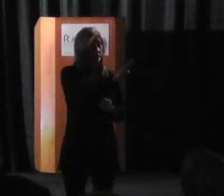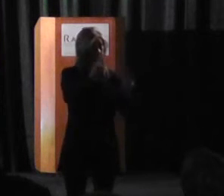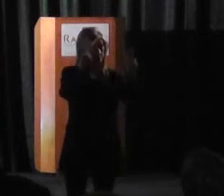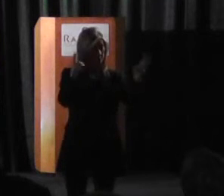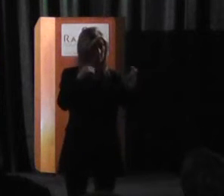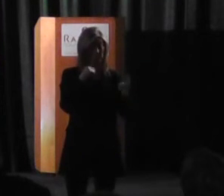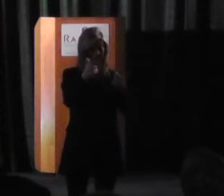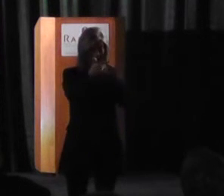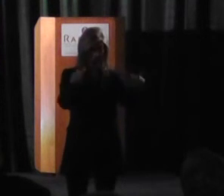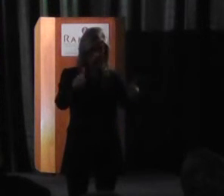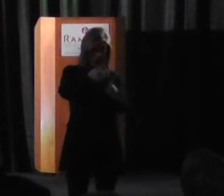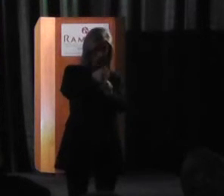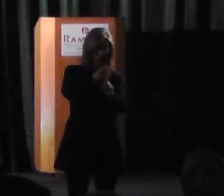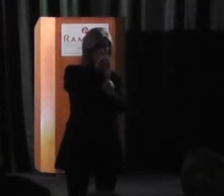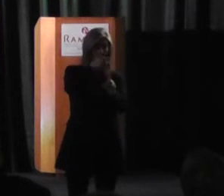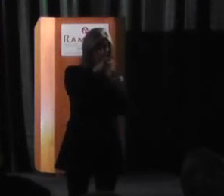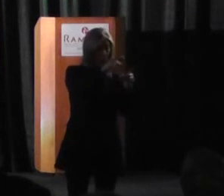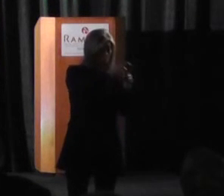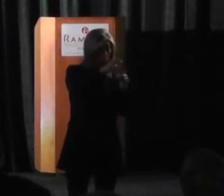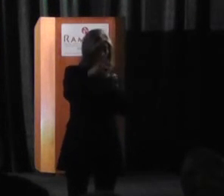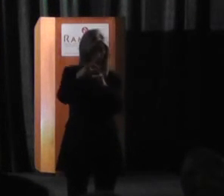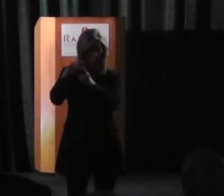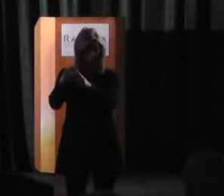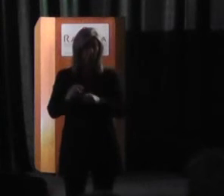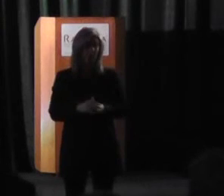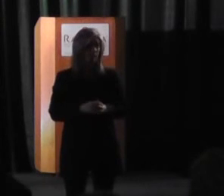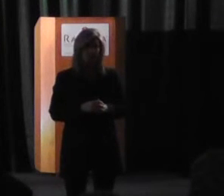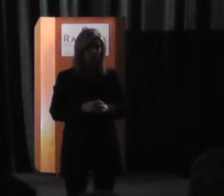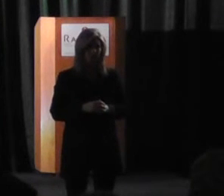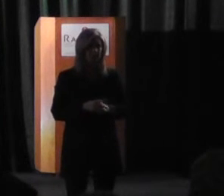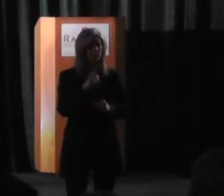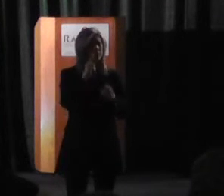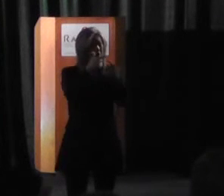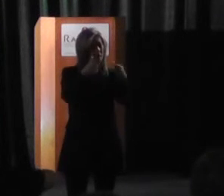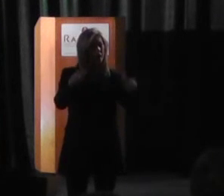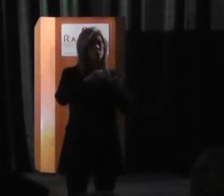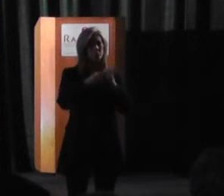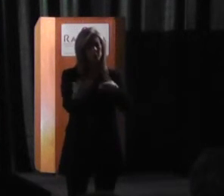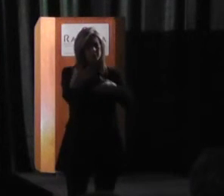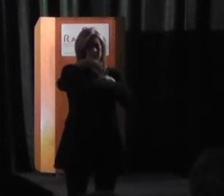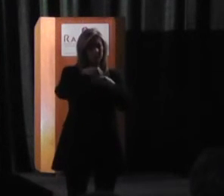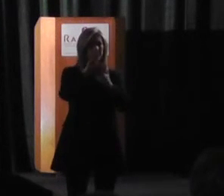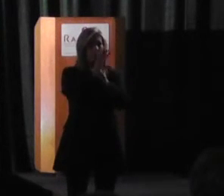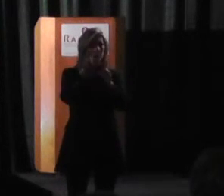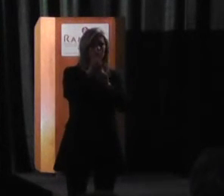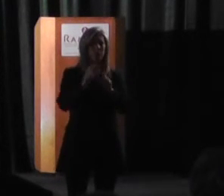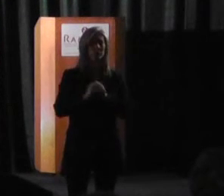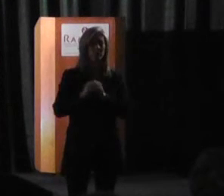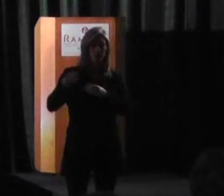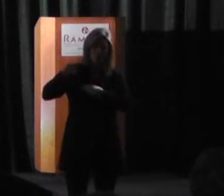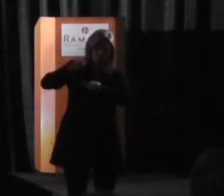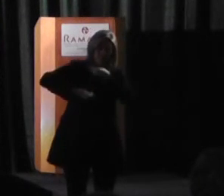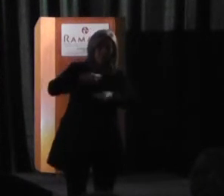not just words. It's a culture, a tradition, a whole history that